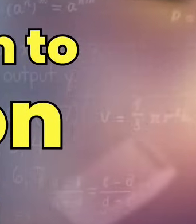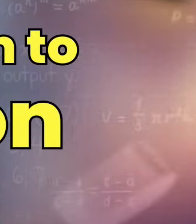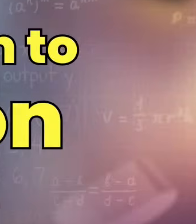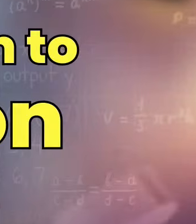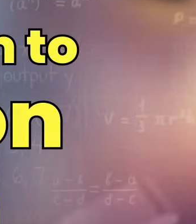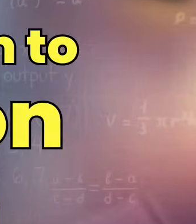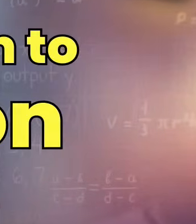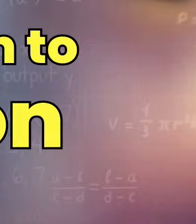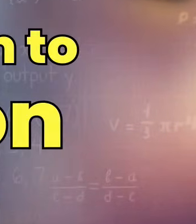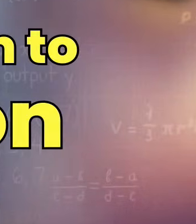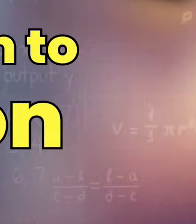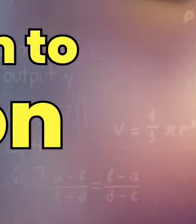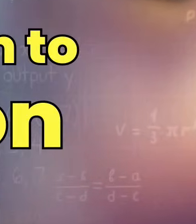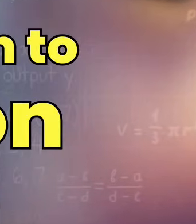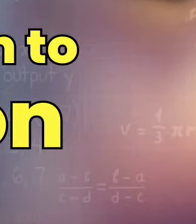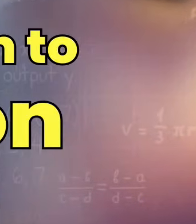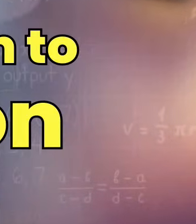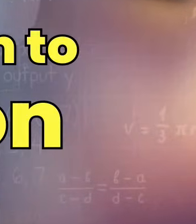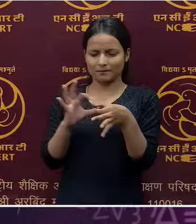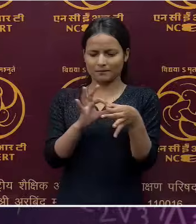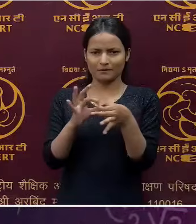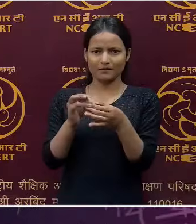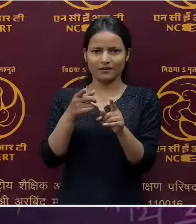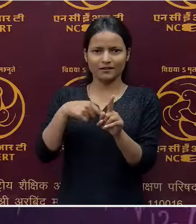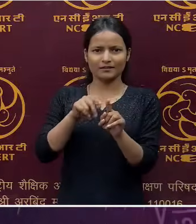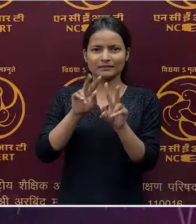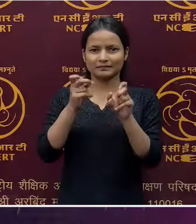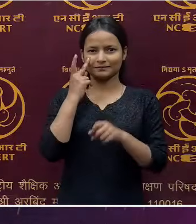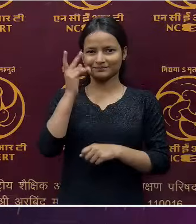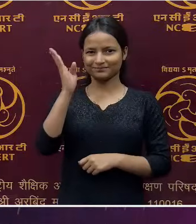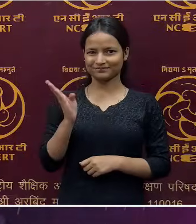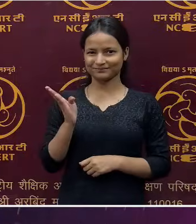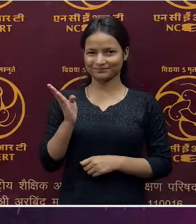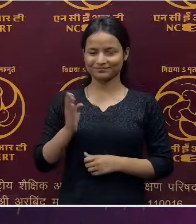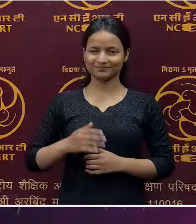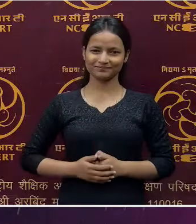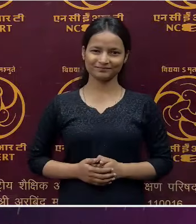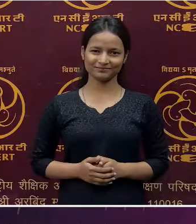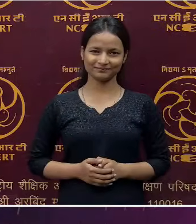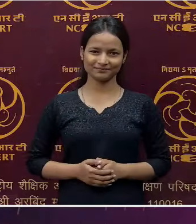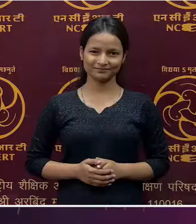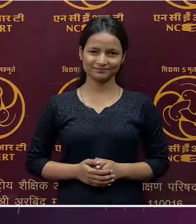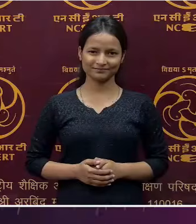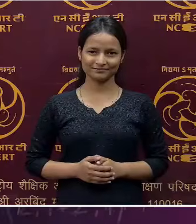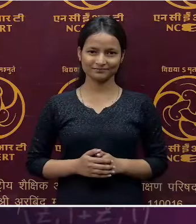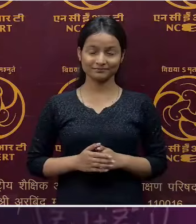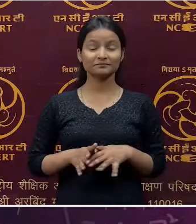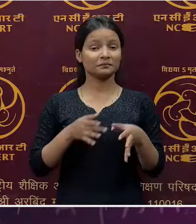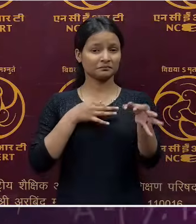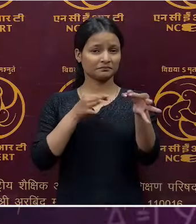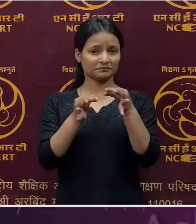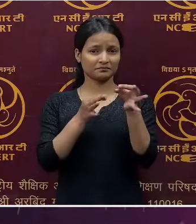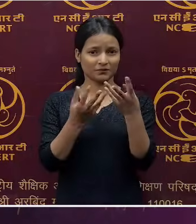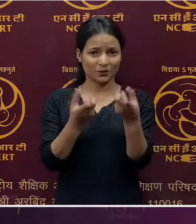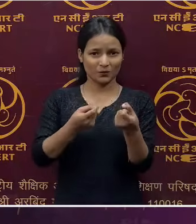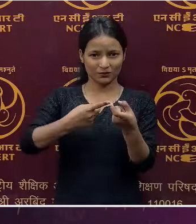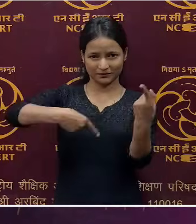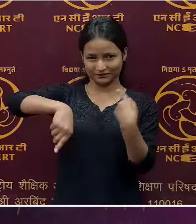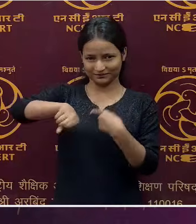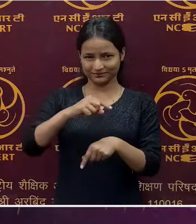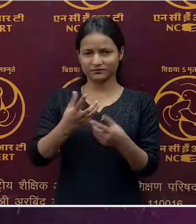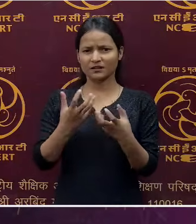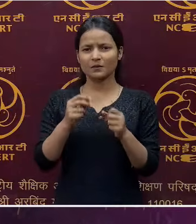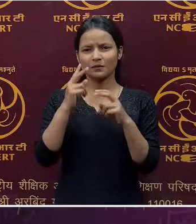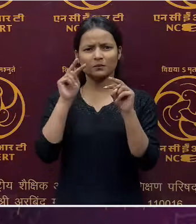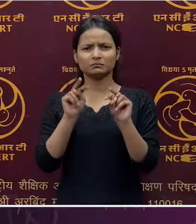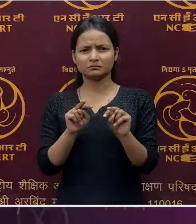relation and a function, which is flashing on your screen as well. To elaborate this topic to all of us, to all our